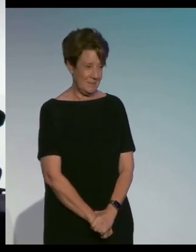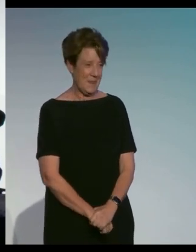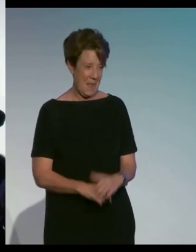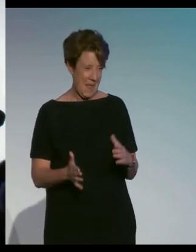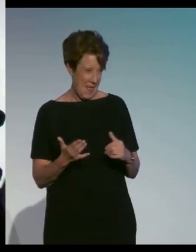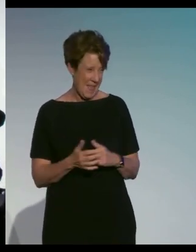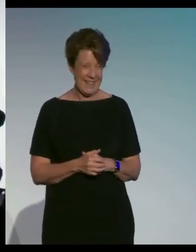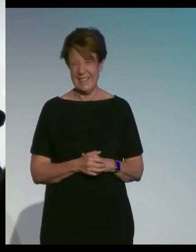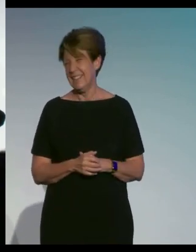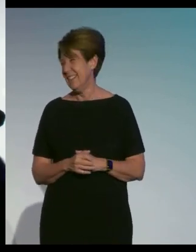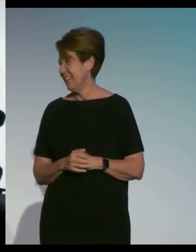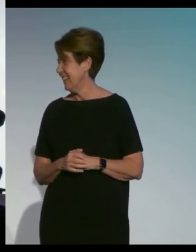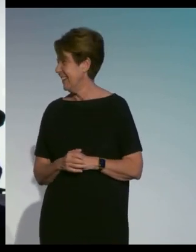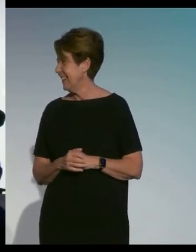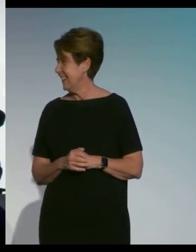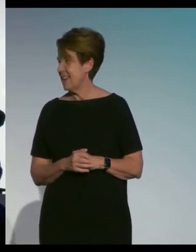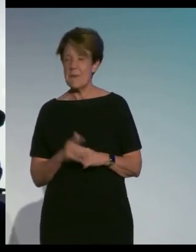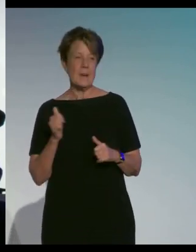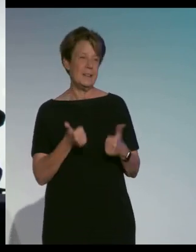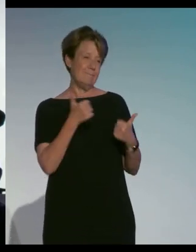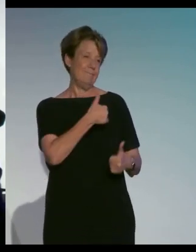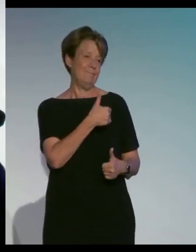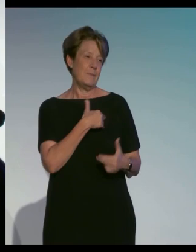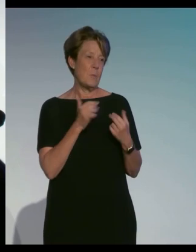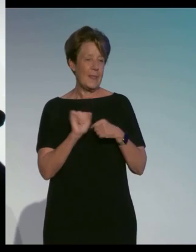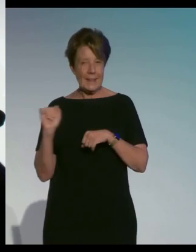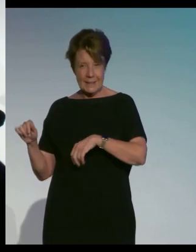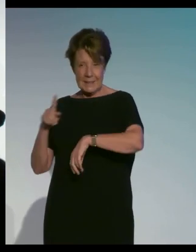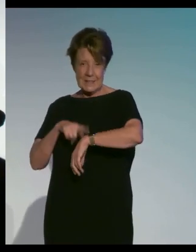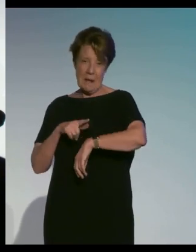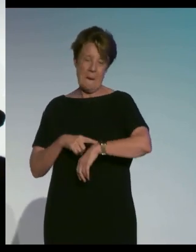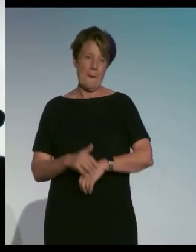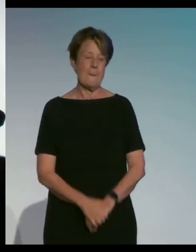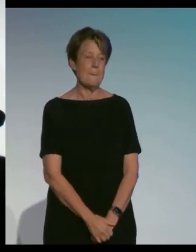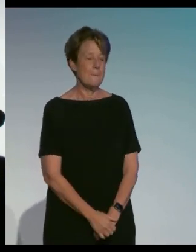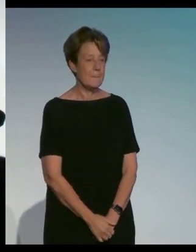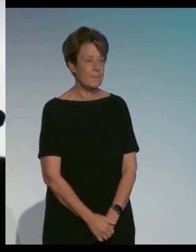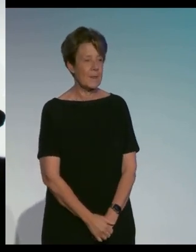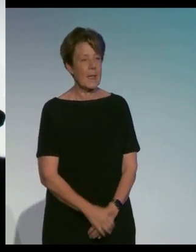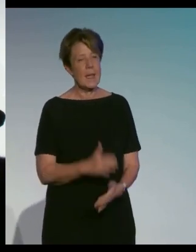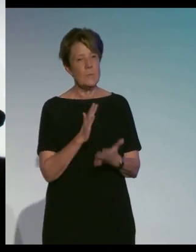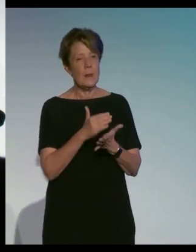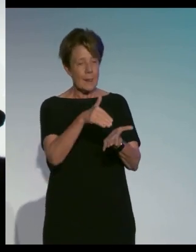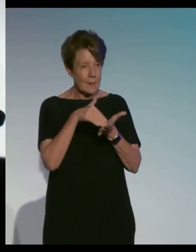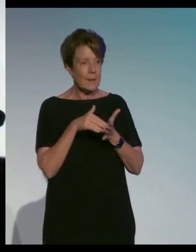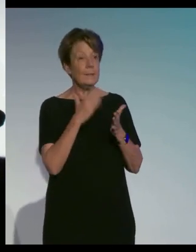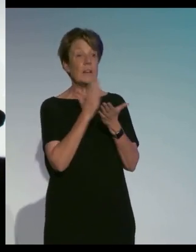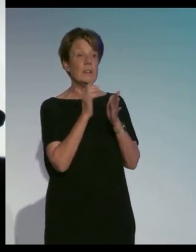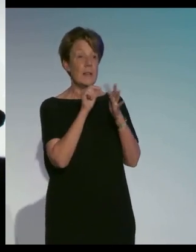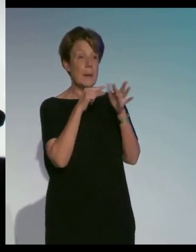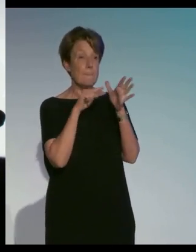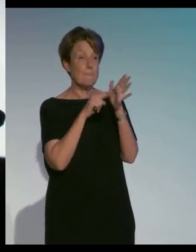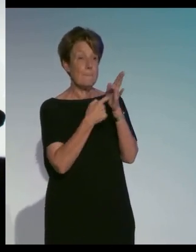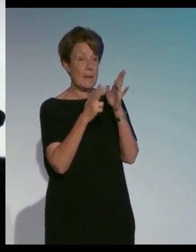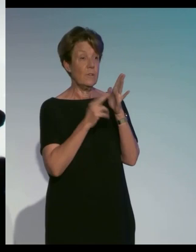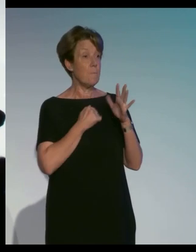and Michael is so generous with his time and patronage. He's a patron of Equality